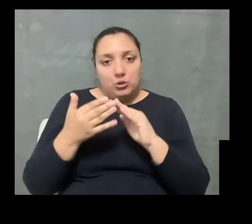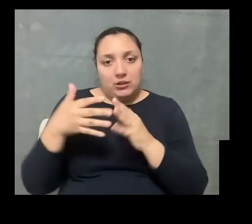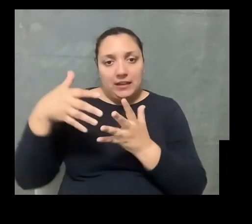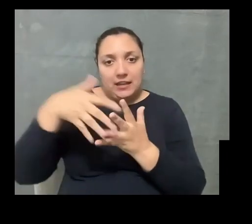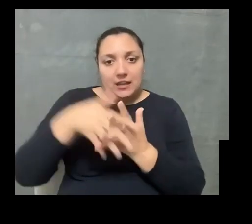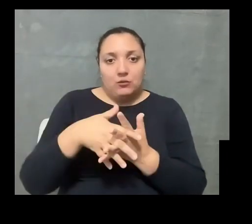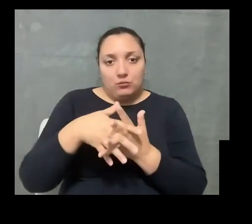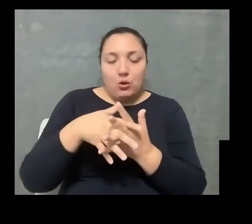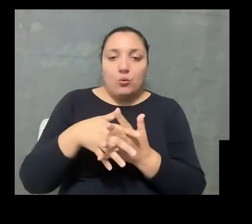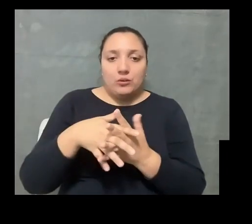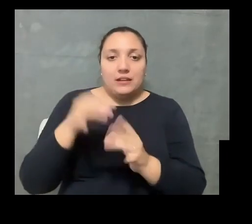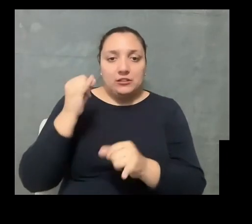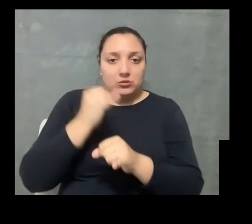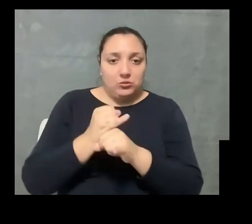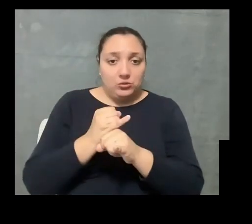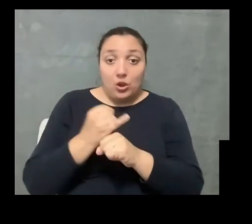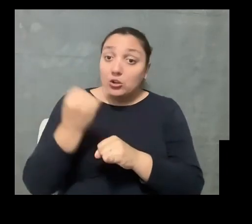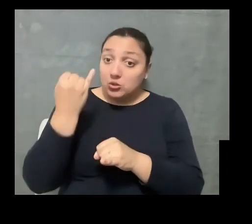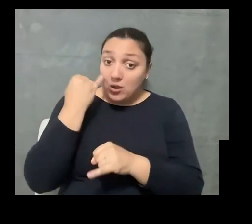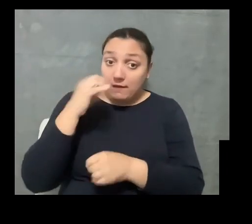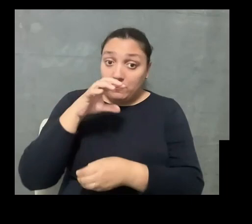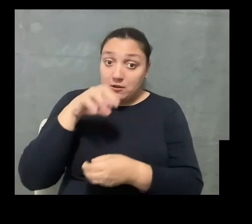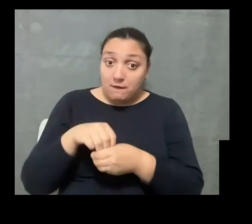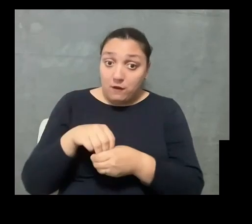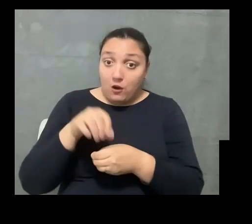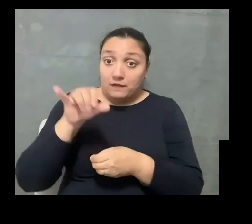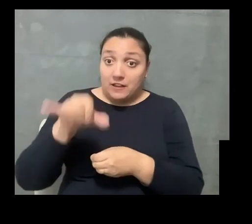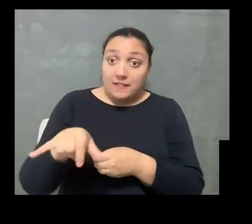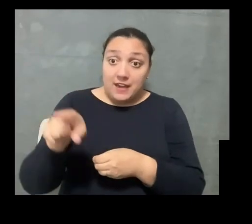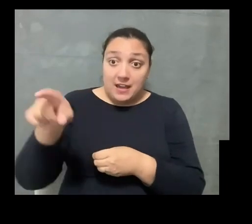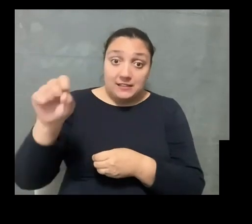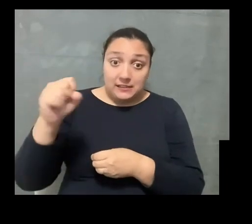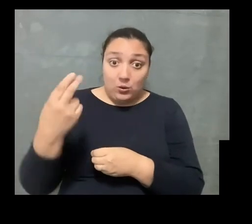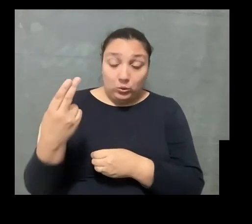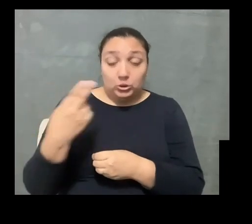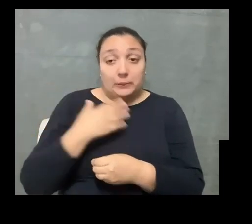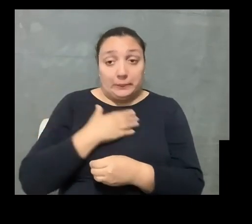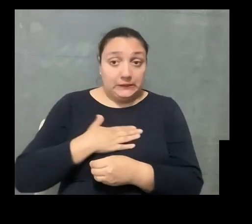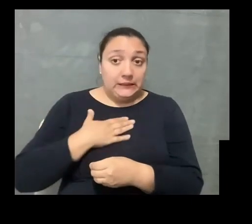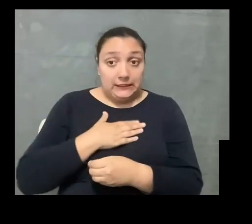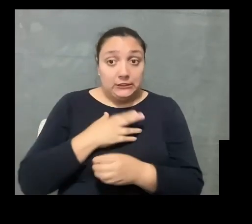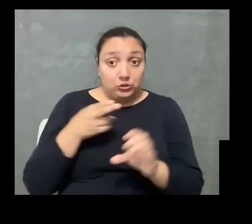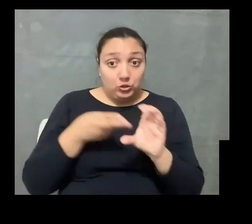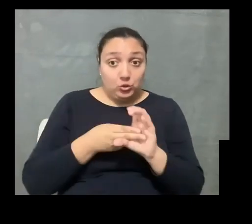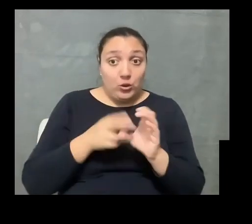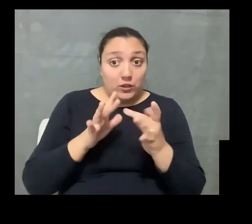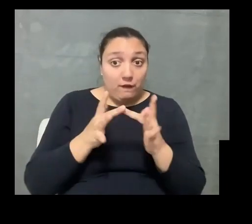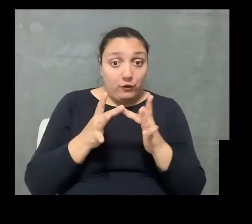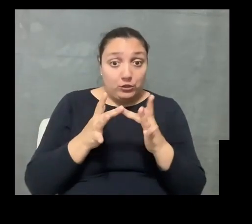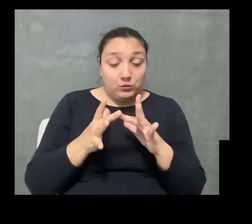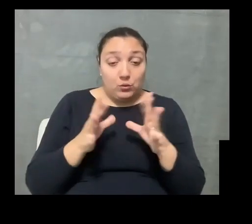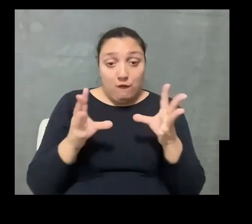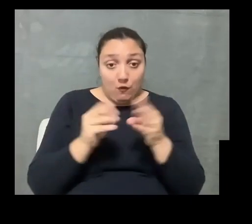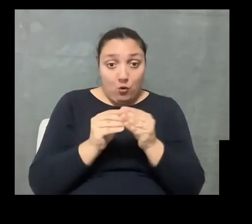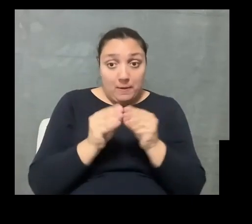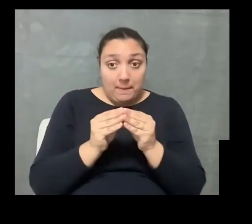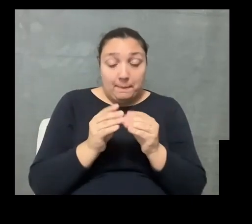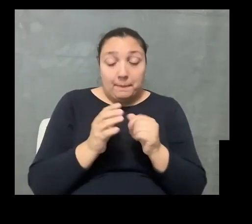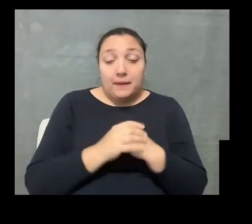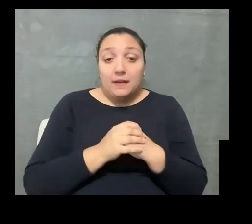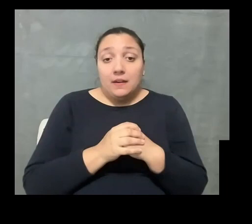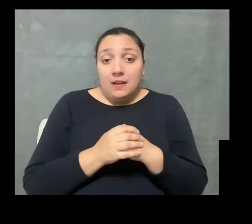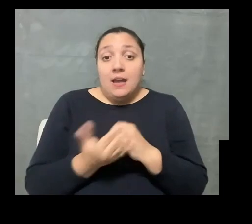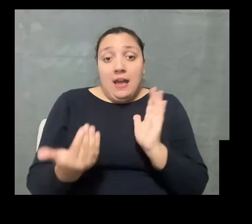you represent any of those stakeholders, please join our virtual forums. And again, that'll